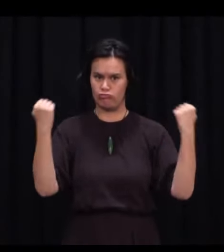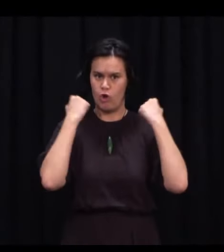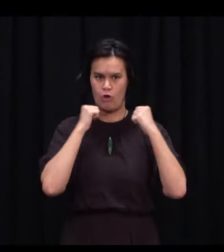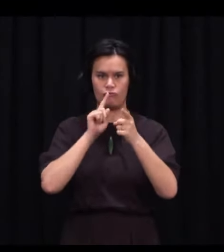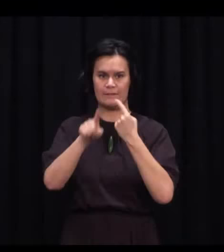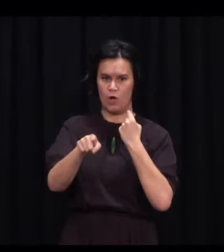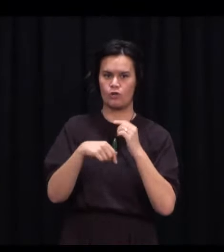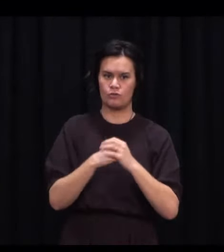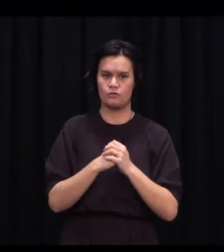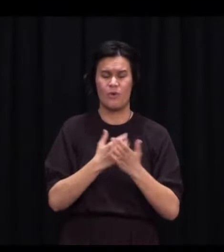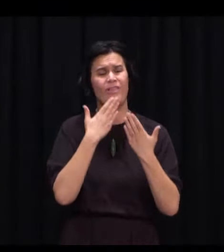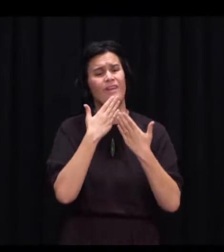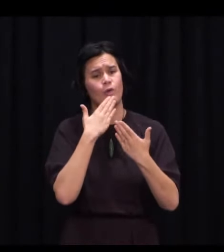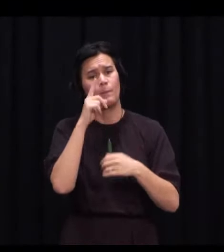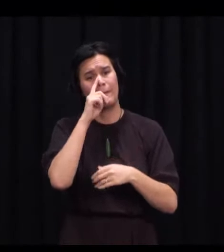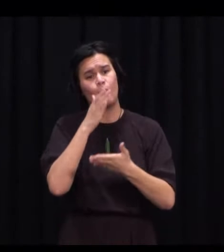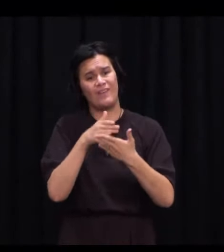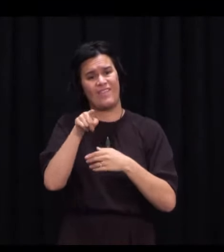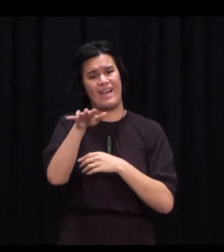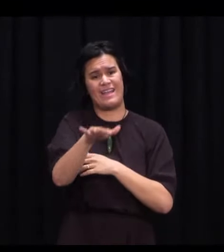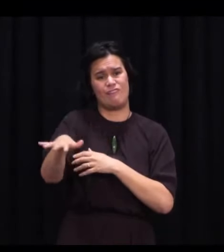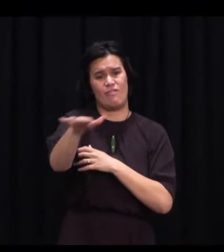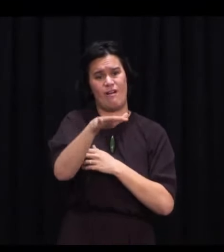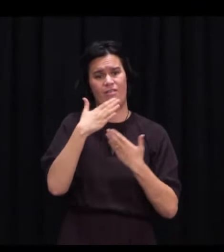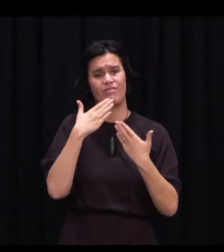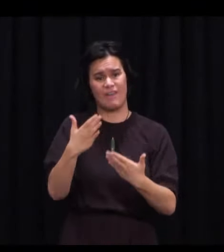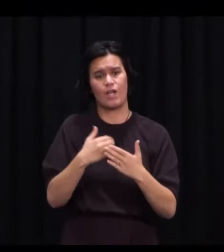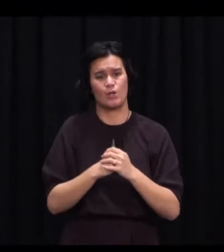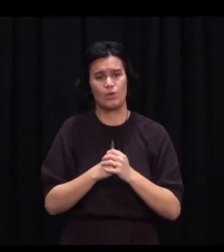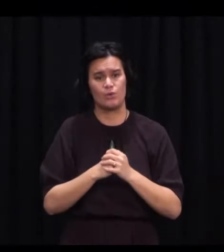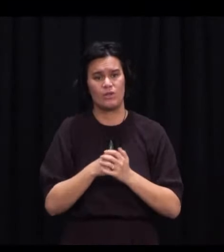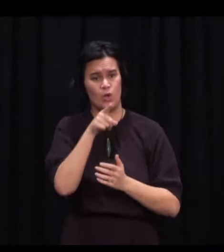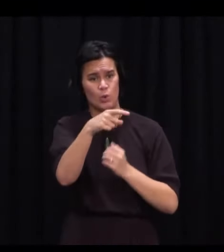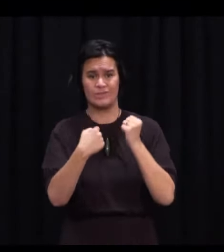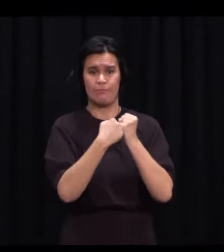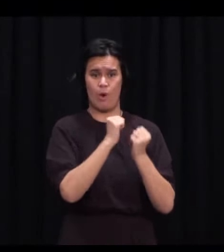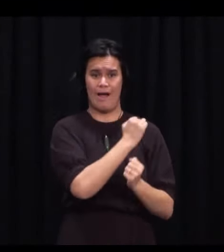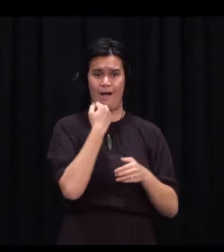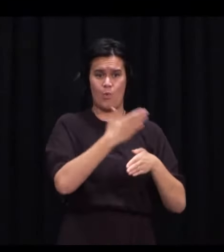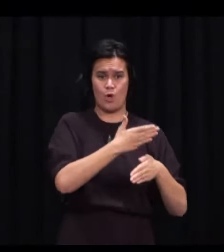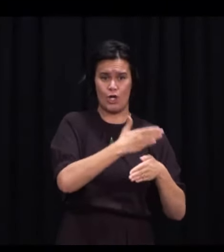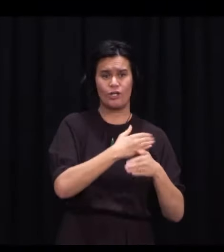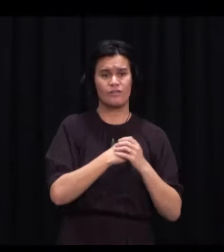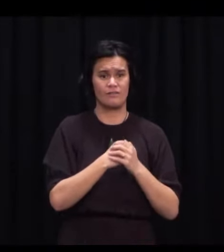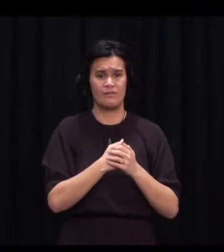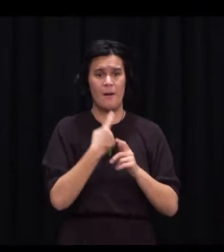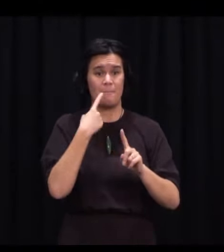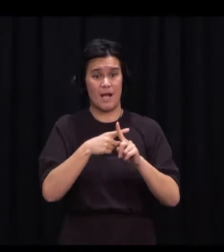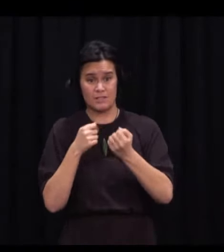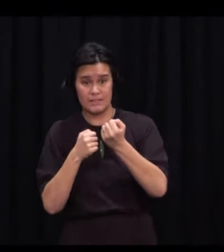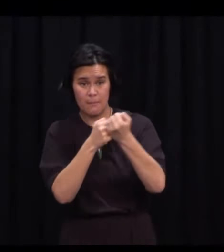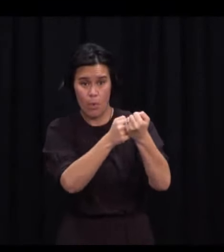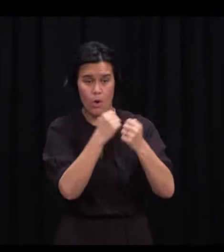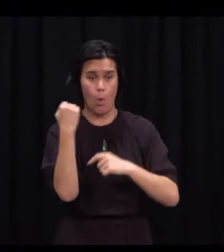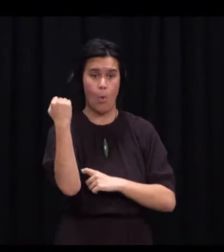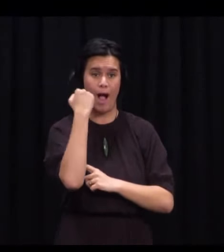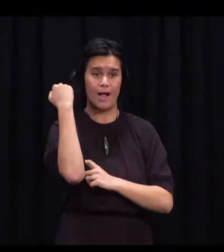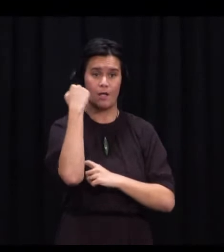in the region who's been supporting the response, which includes our public health team in the Waikato and the Auckland